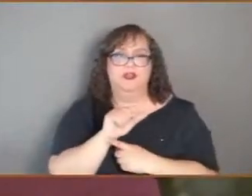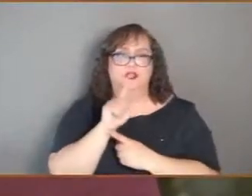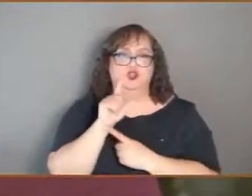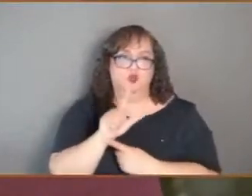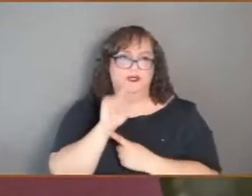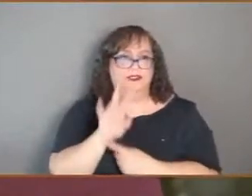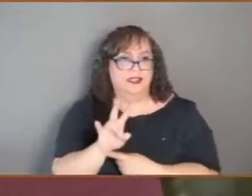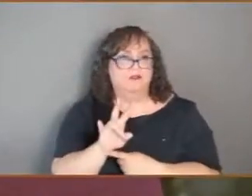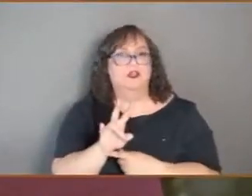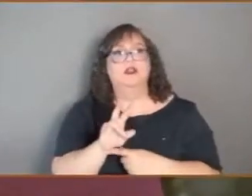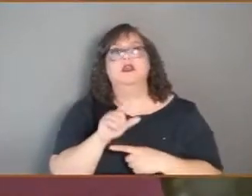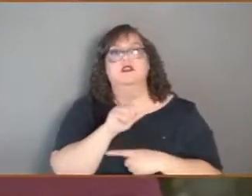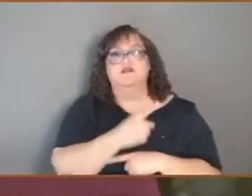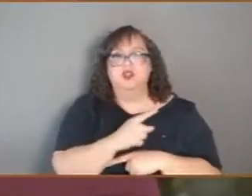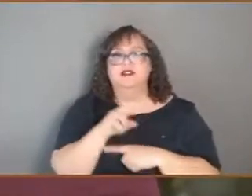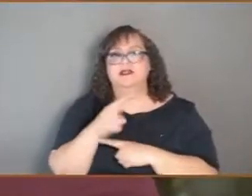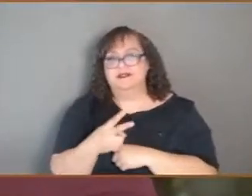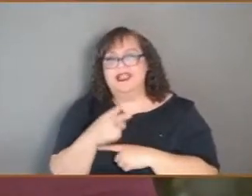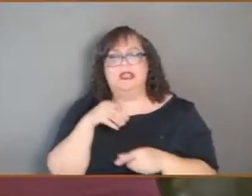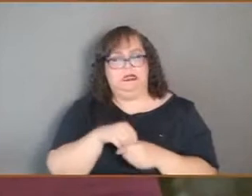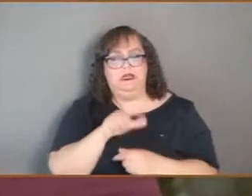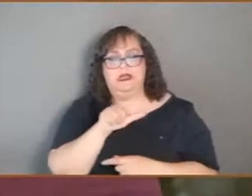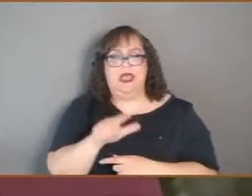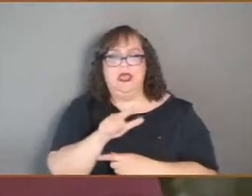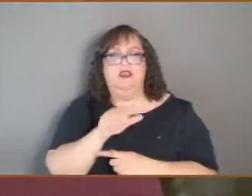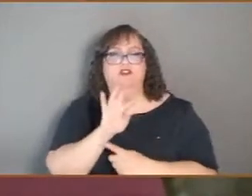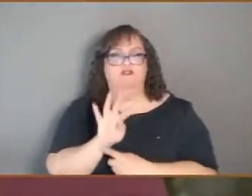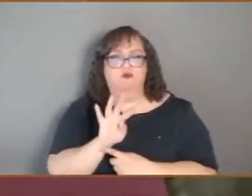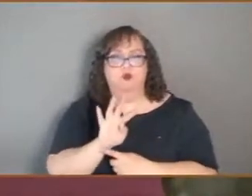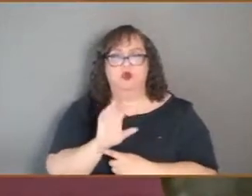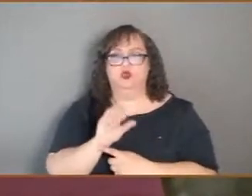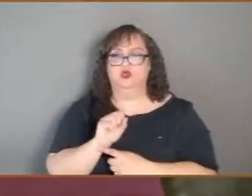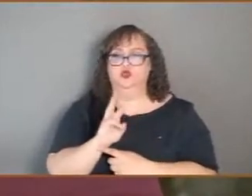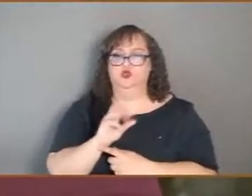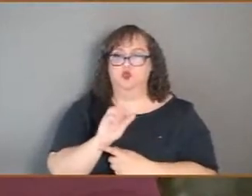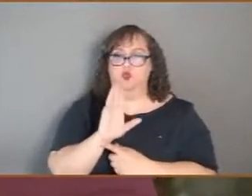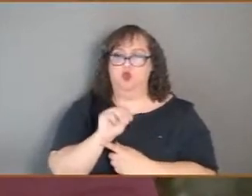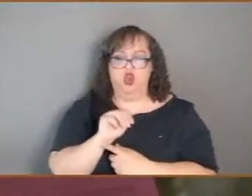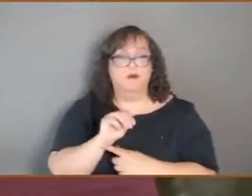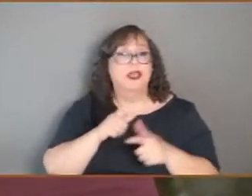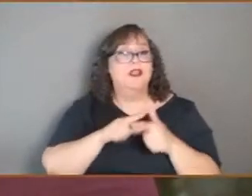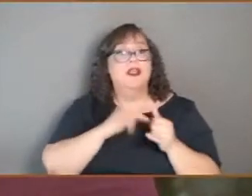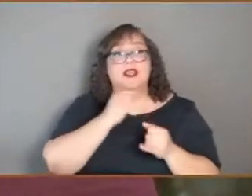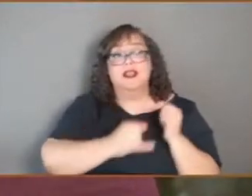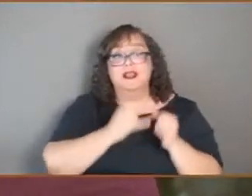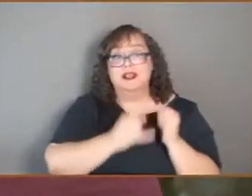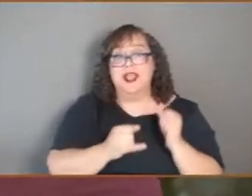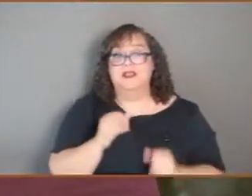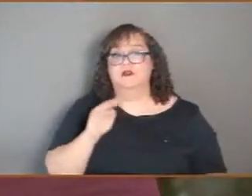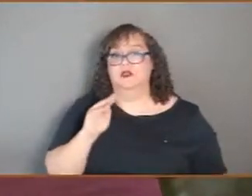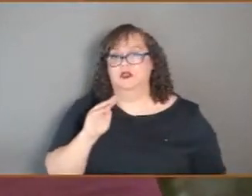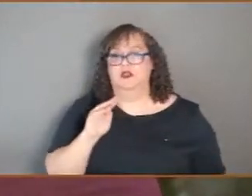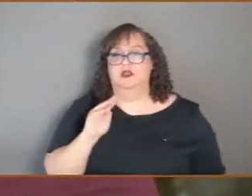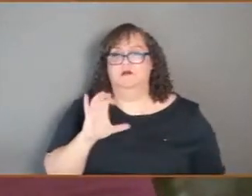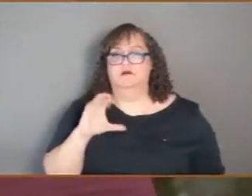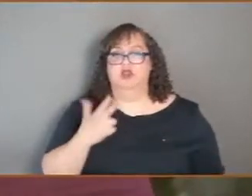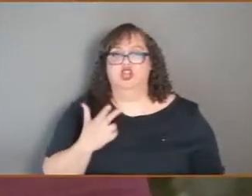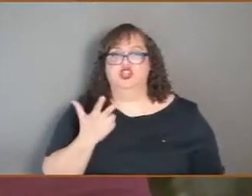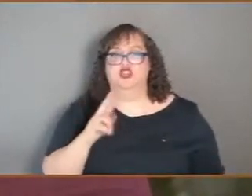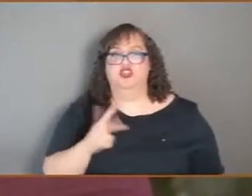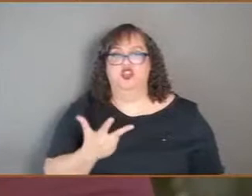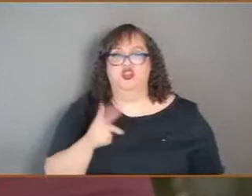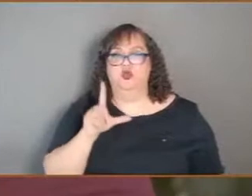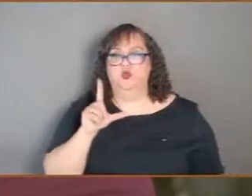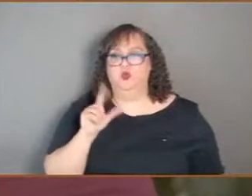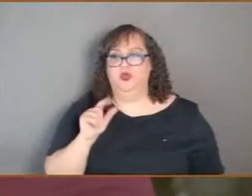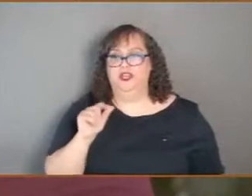in that first L4 swarm. And then the last one, it's March 3rd, 2033. So that's why it takes so long. It's,